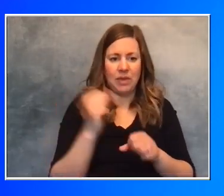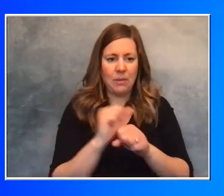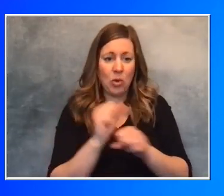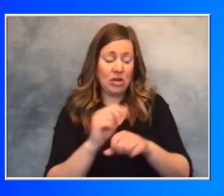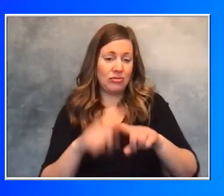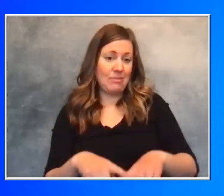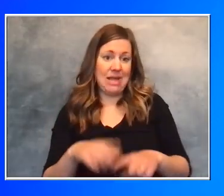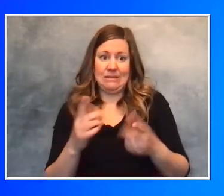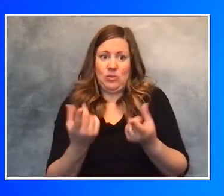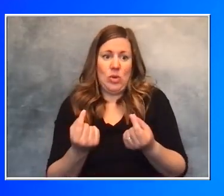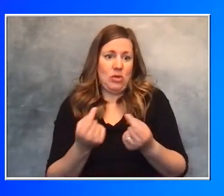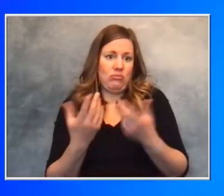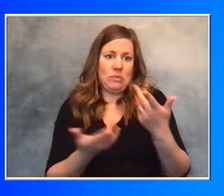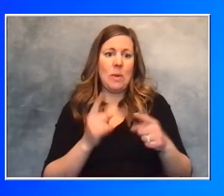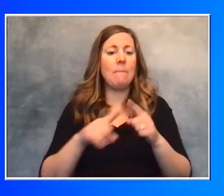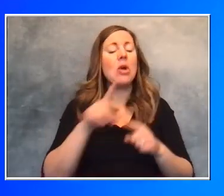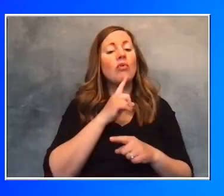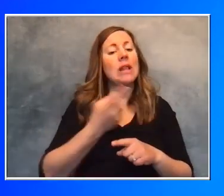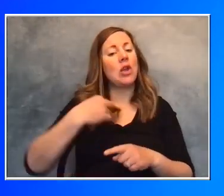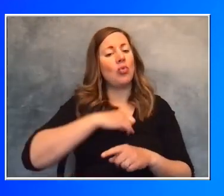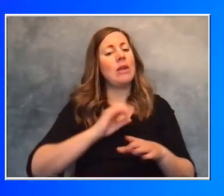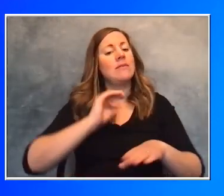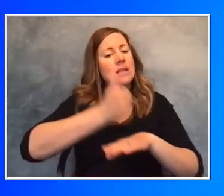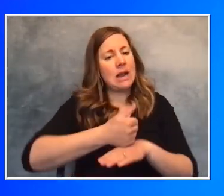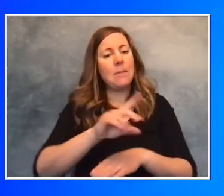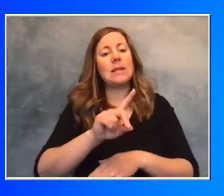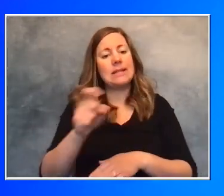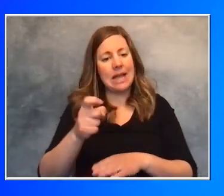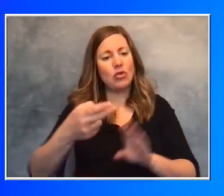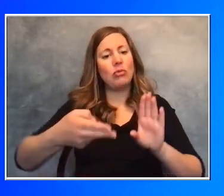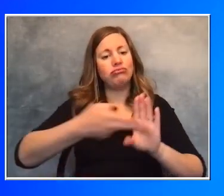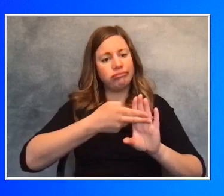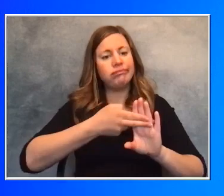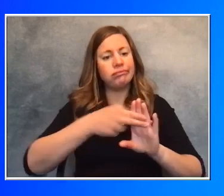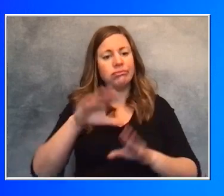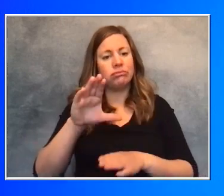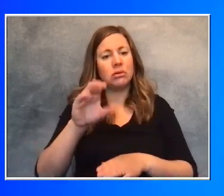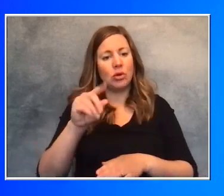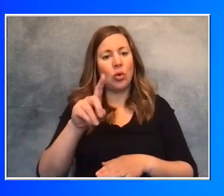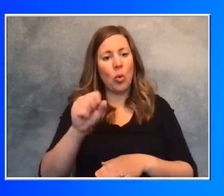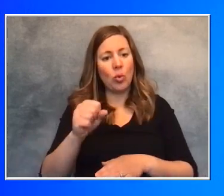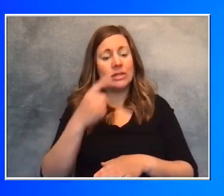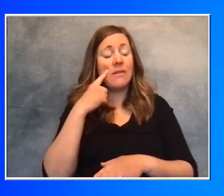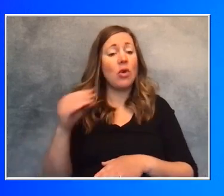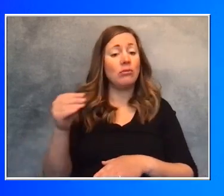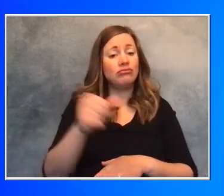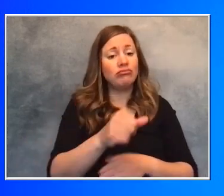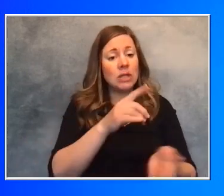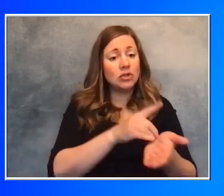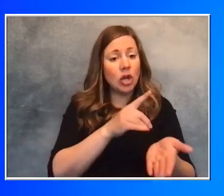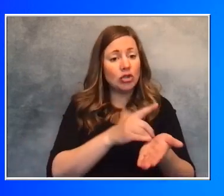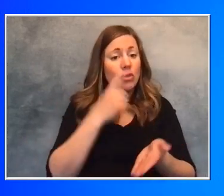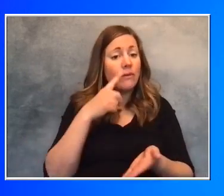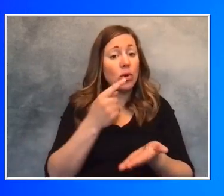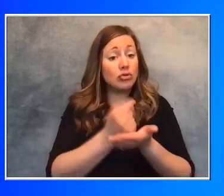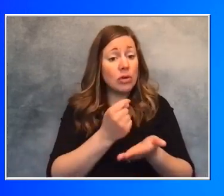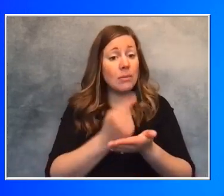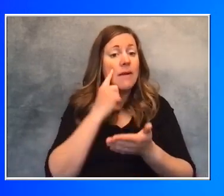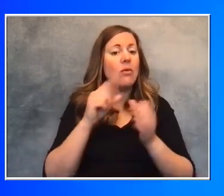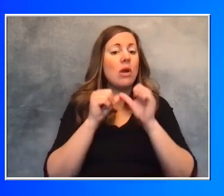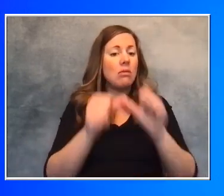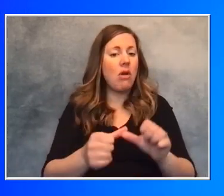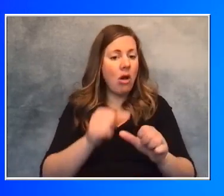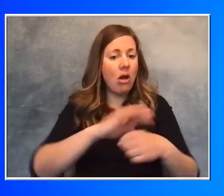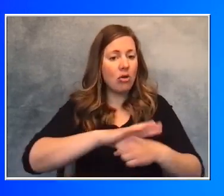we have set up diagnosis codes to reimburse medical providers for treatment for long COVID, and